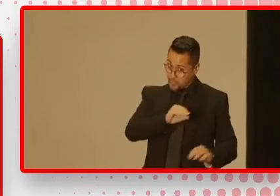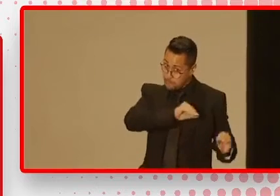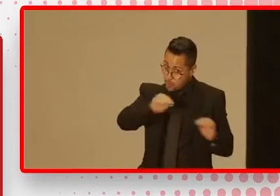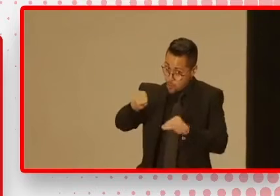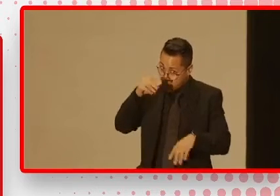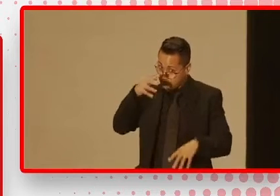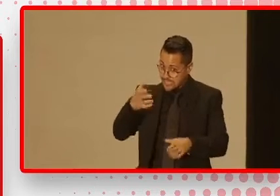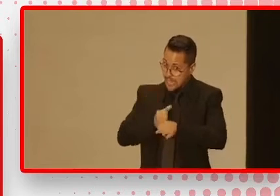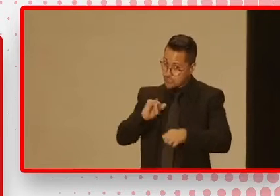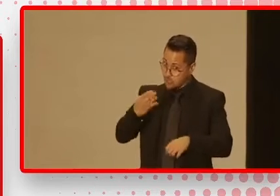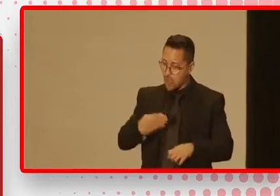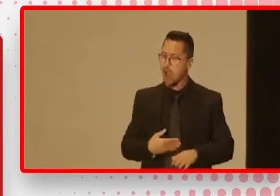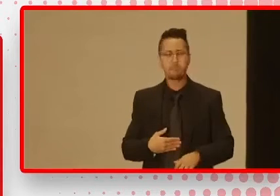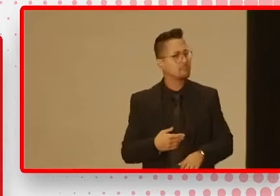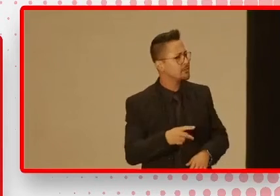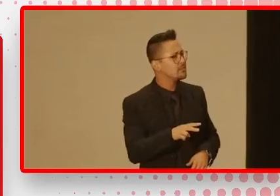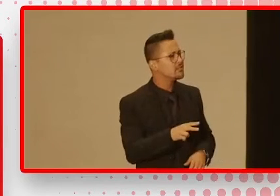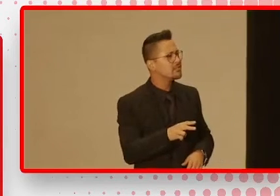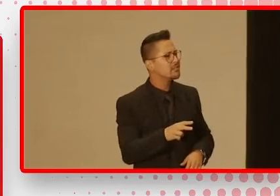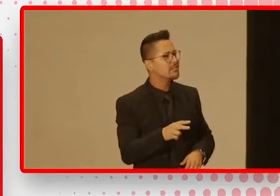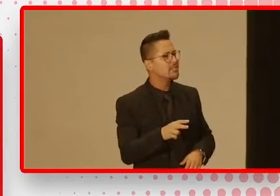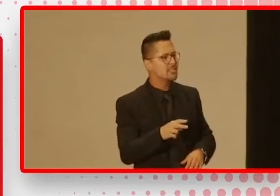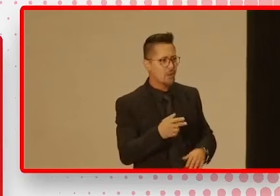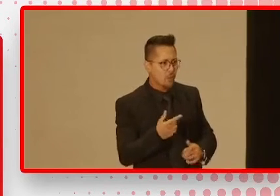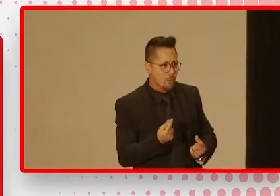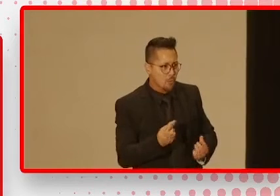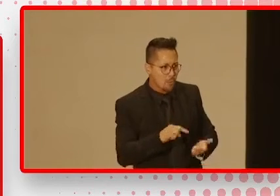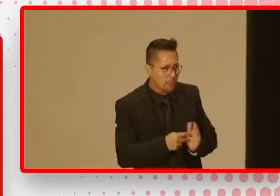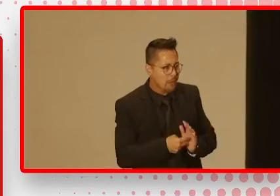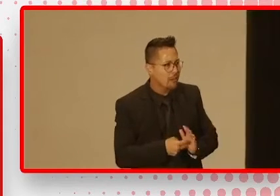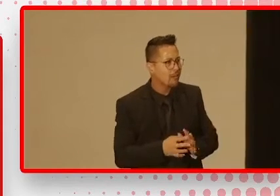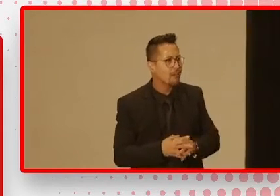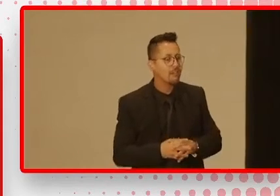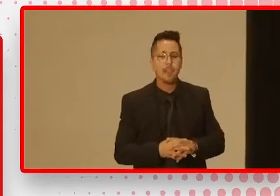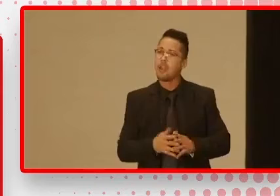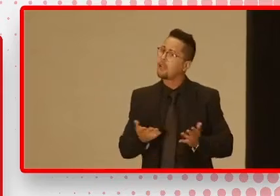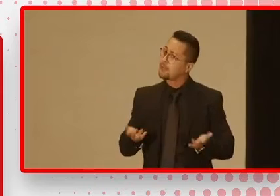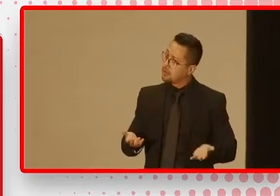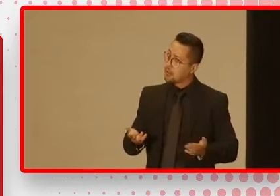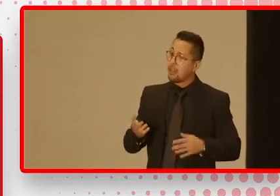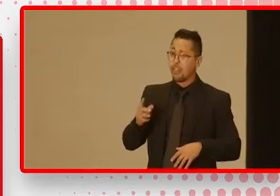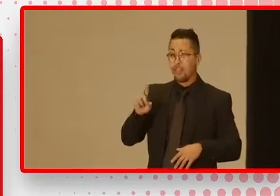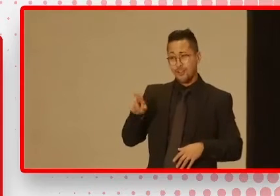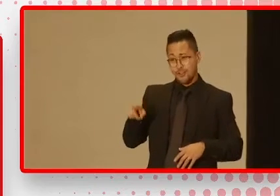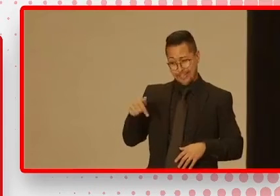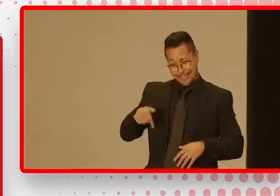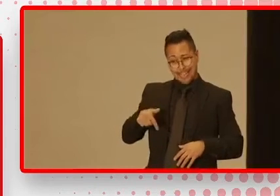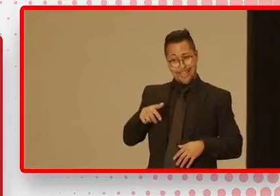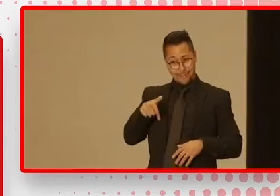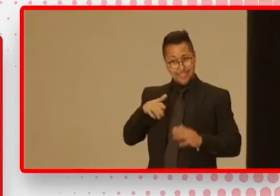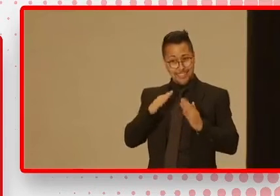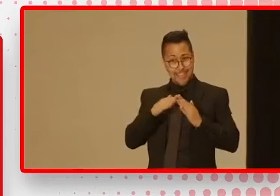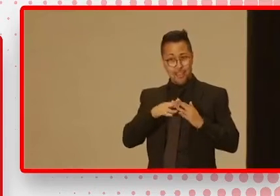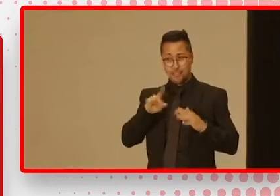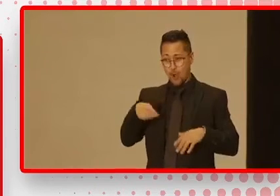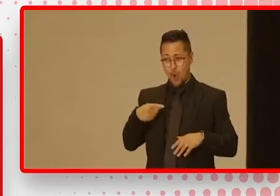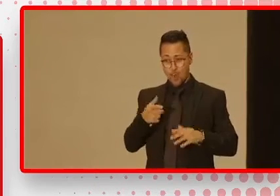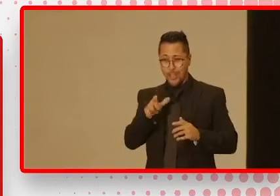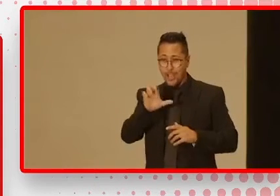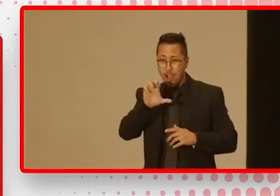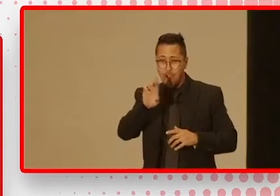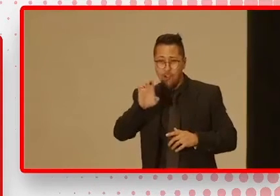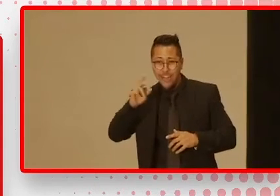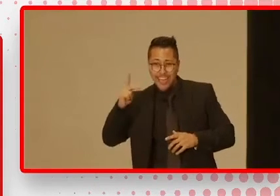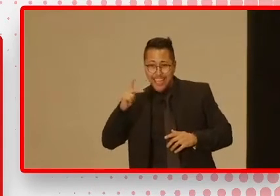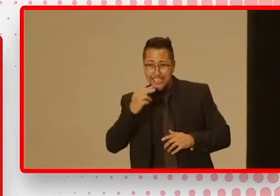kind of looked at me, and he's like, what do you mean? And I was like, well, there's only a creek in Cynthiana. I'm pretty sure you're not